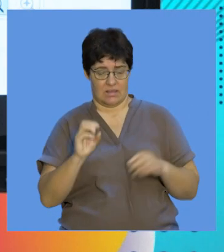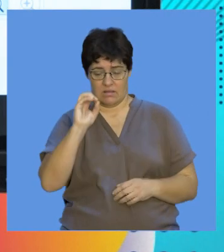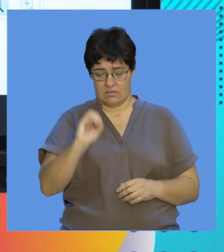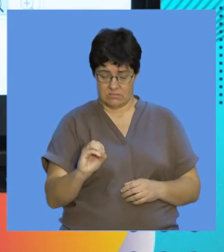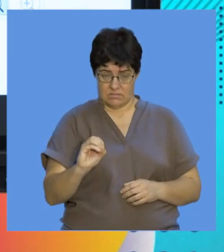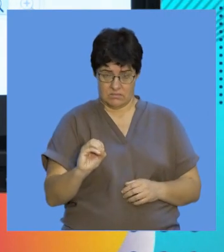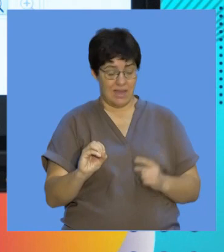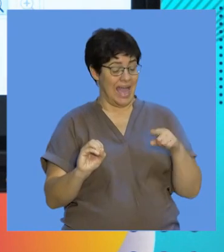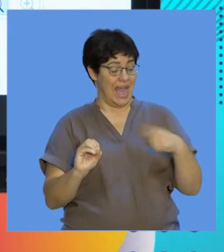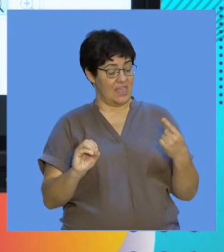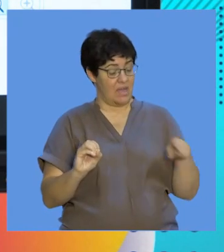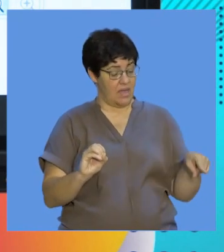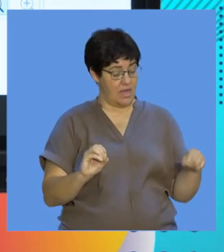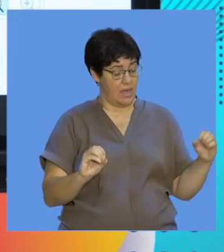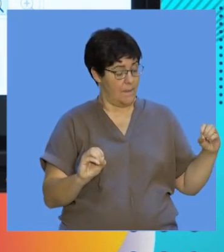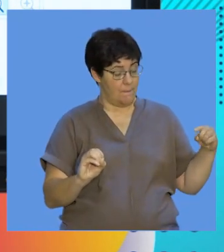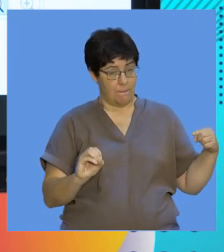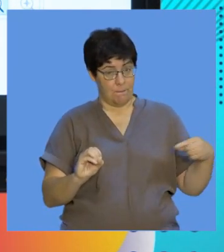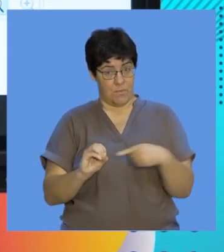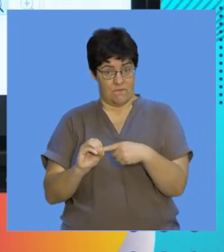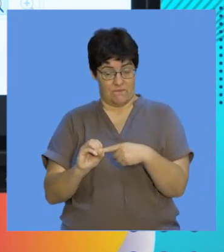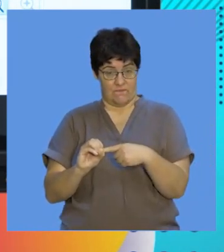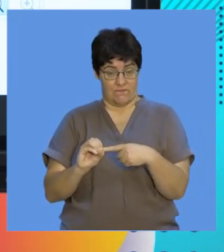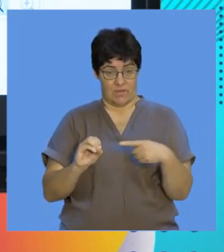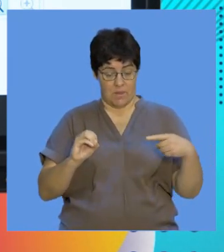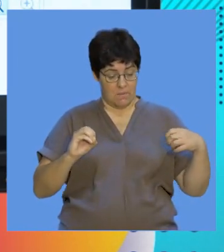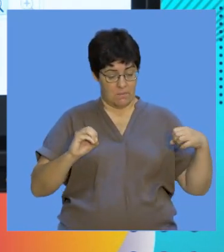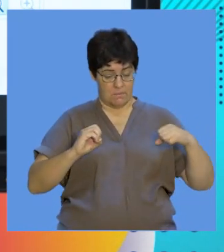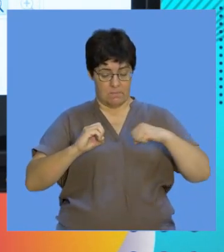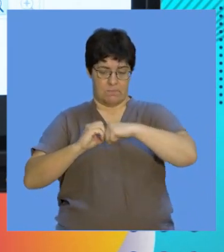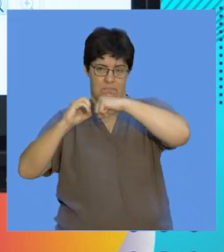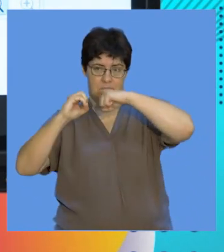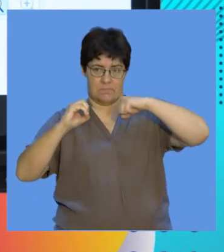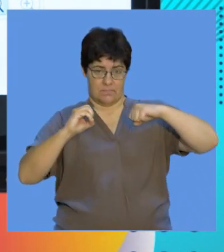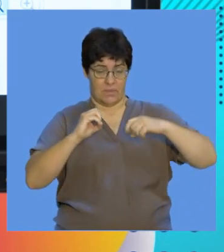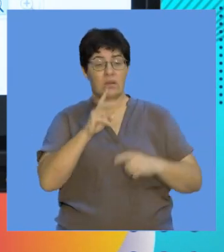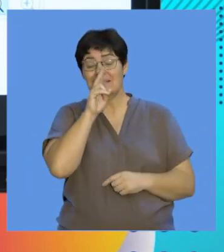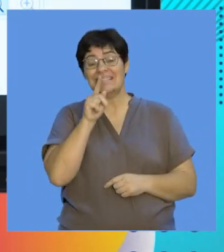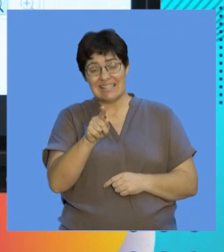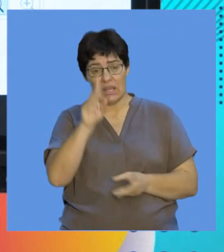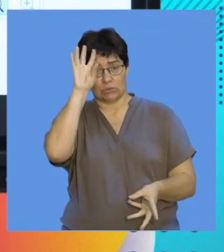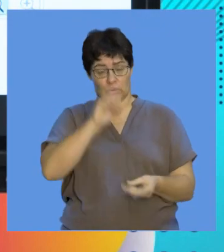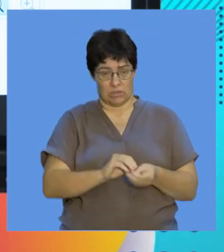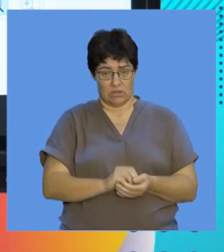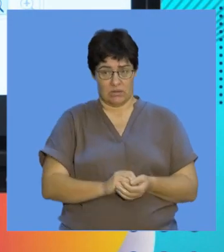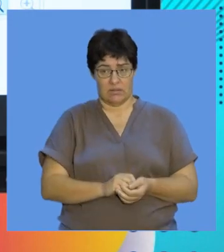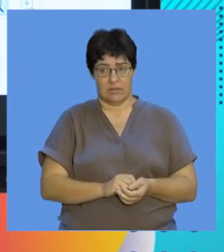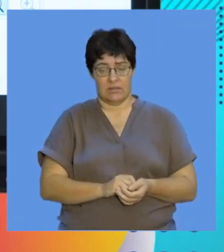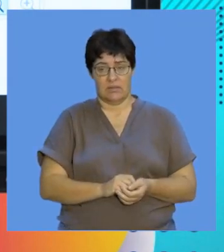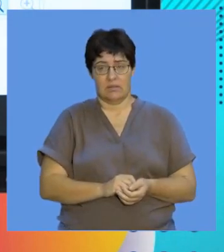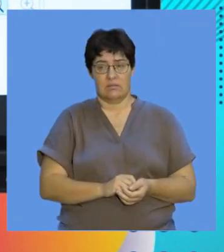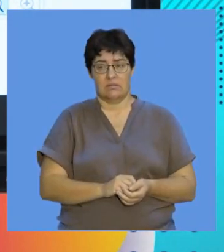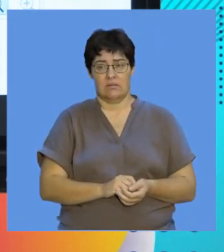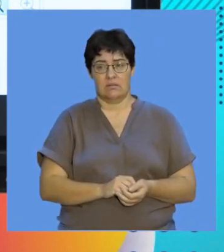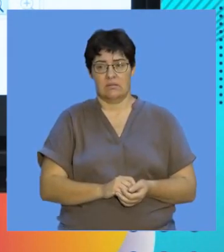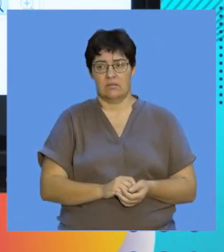that's stationary and we have another object that's moving. Watch with my totals. Number one, still, let's